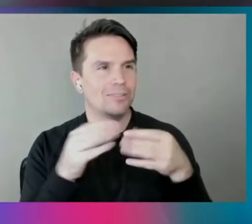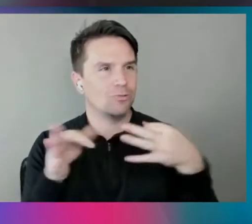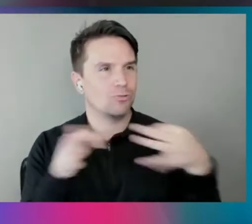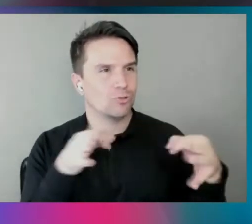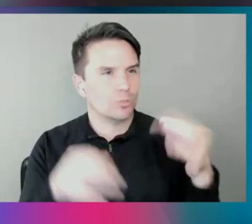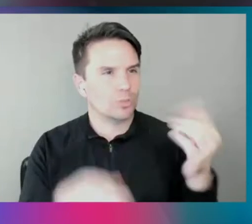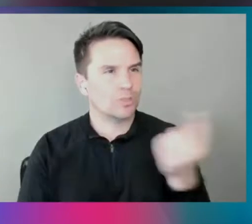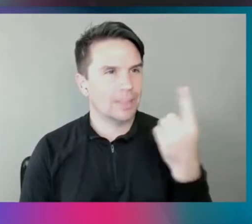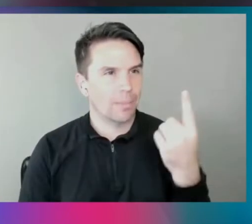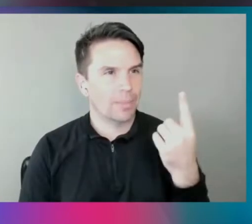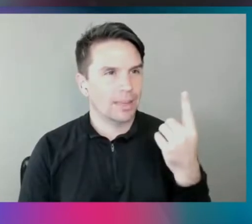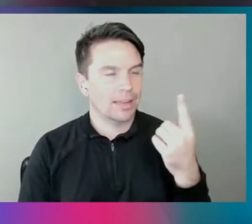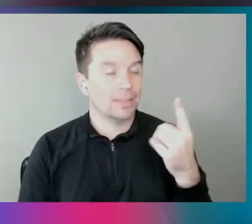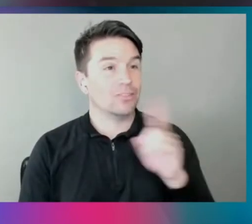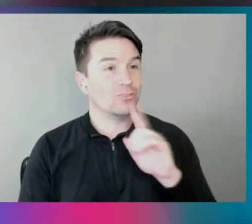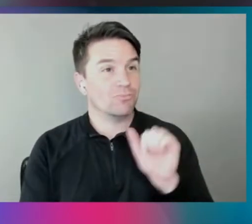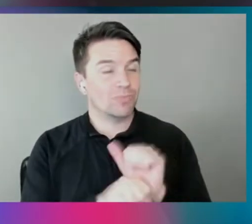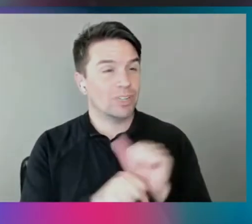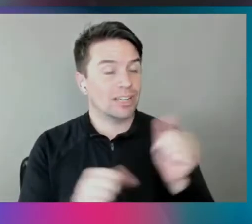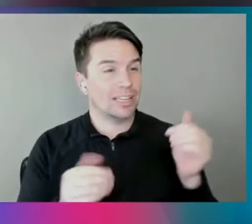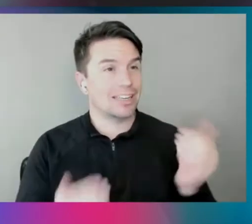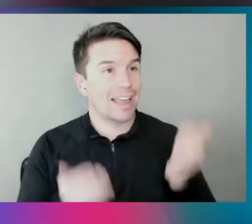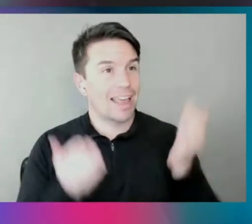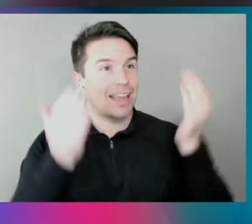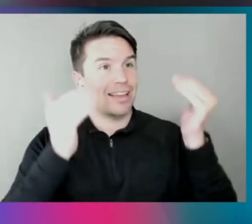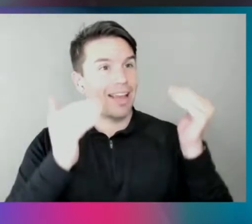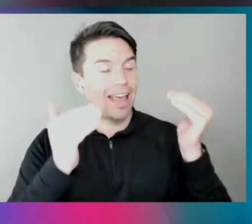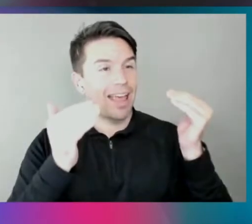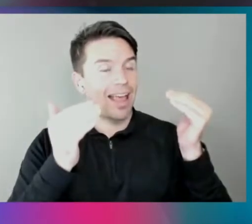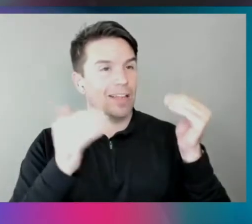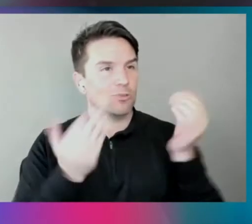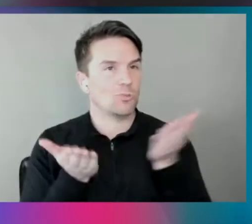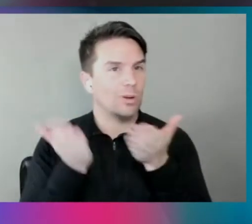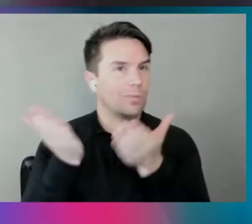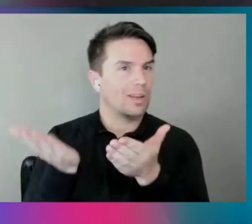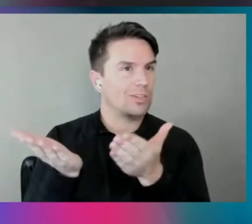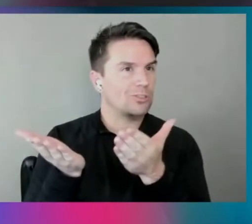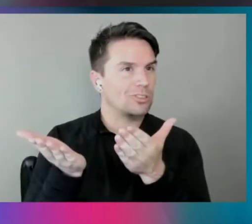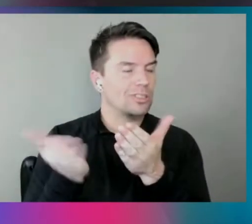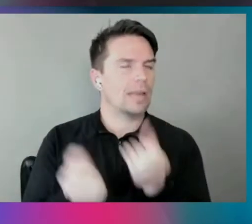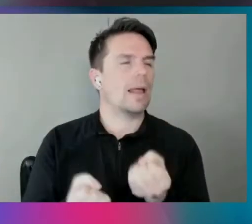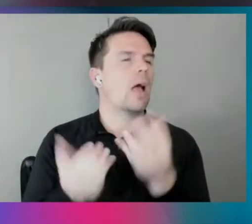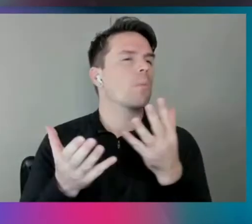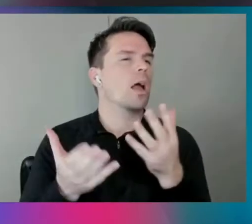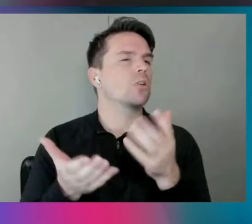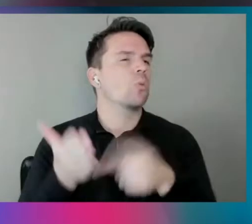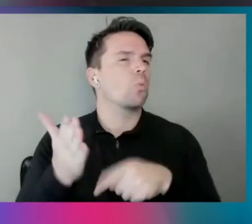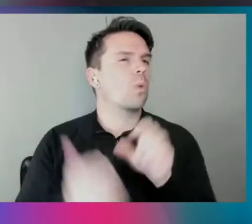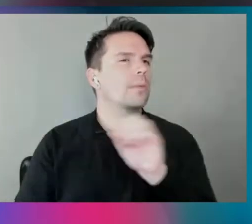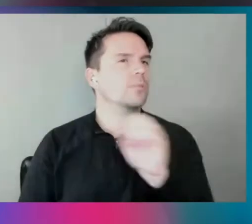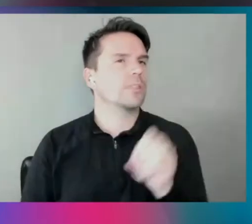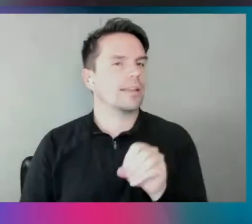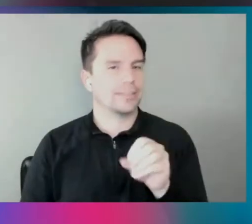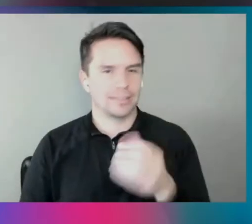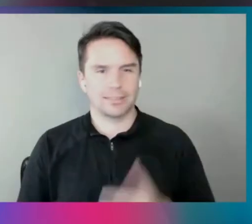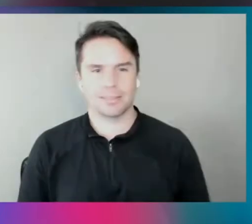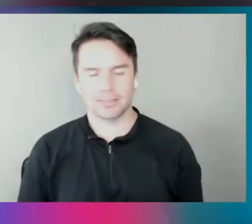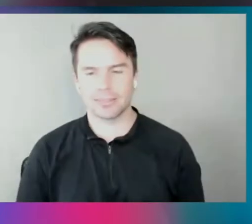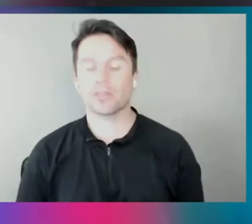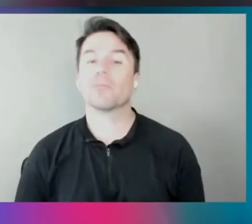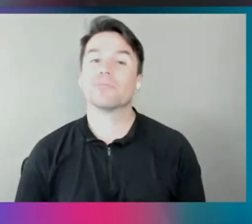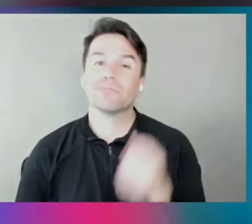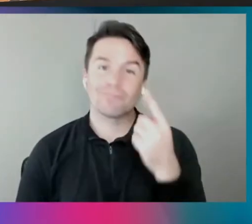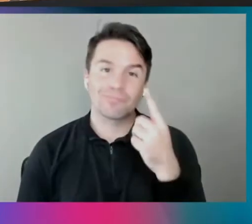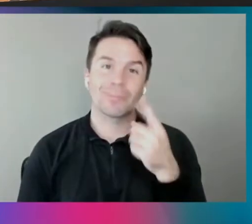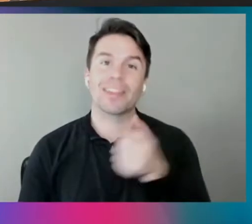it enhance the recommendations to Yes. what degree? So mileage does vary. That's one thing Of I would course. say, and you can actually see it in